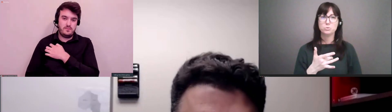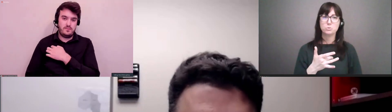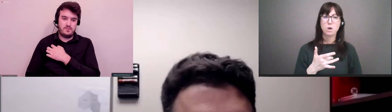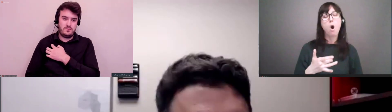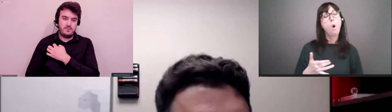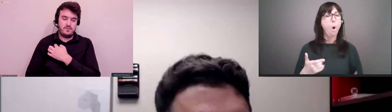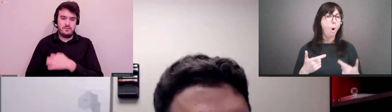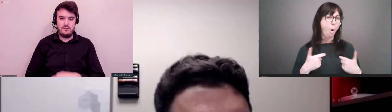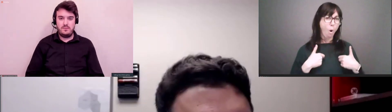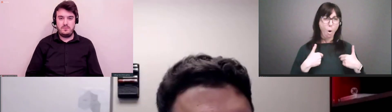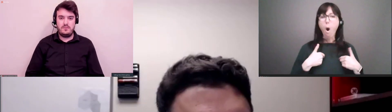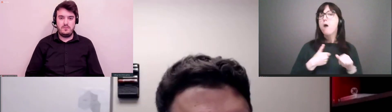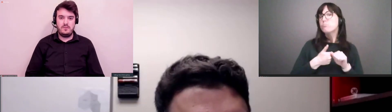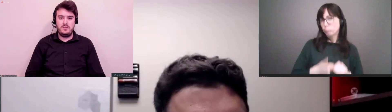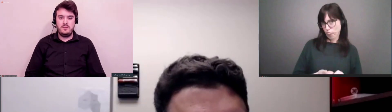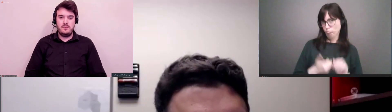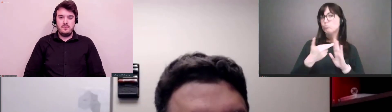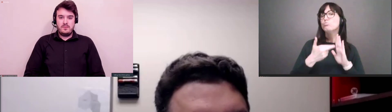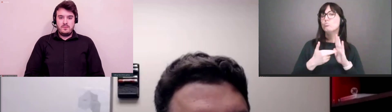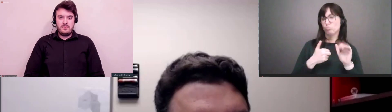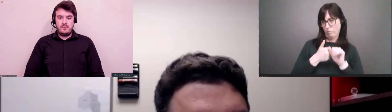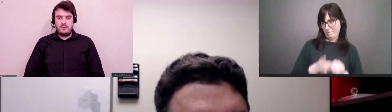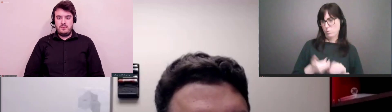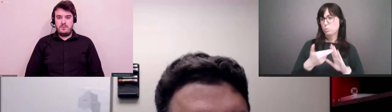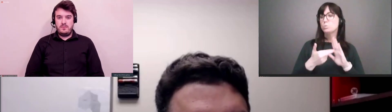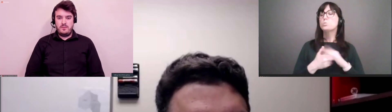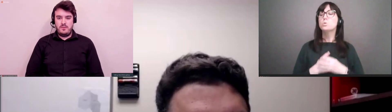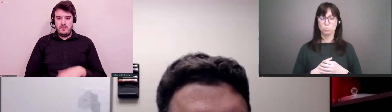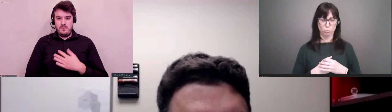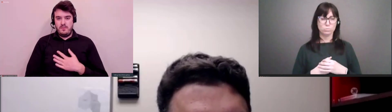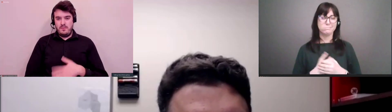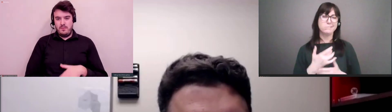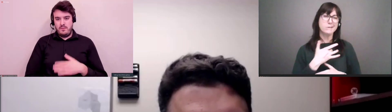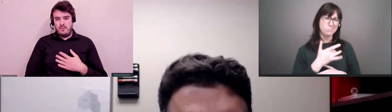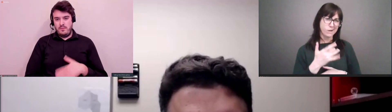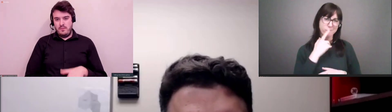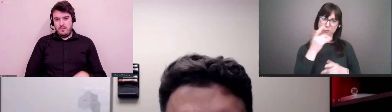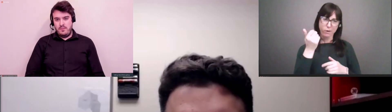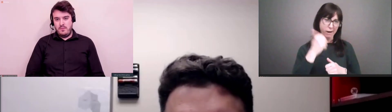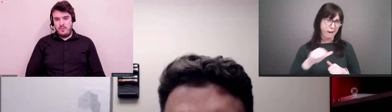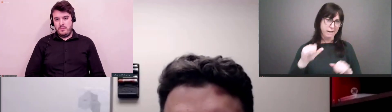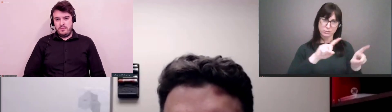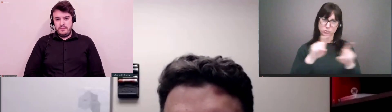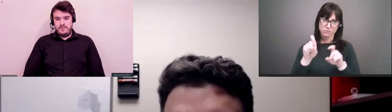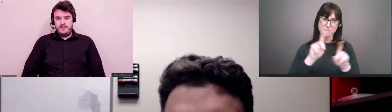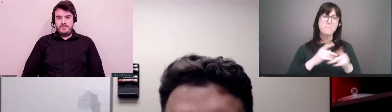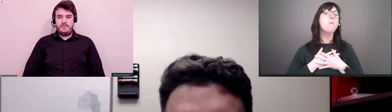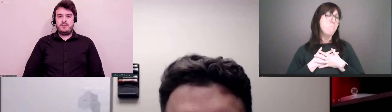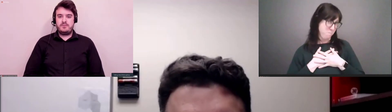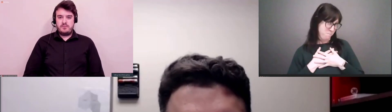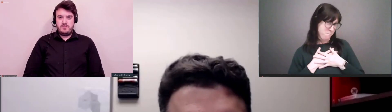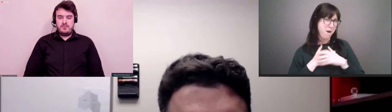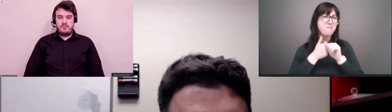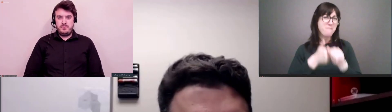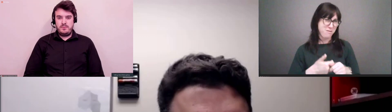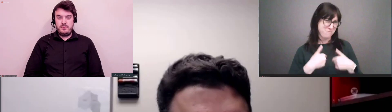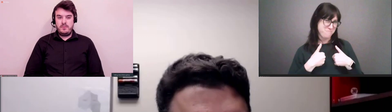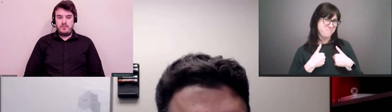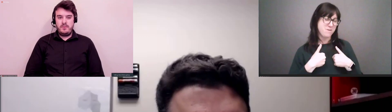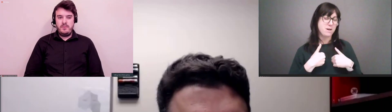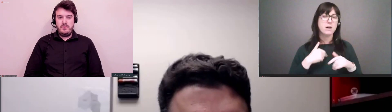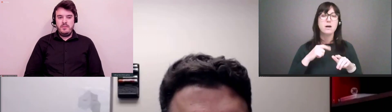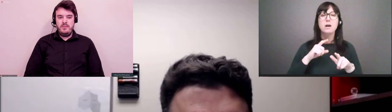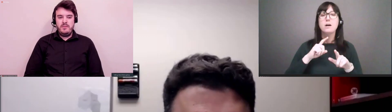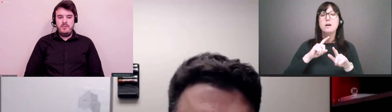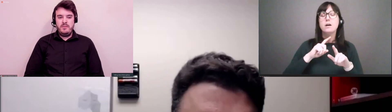best light. And that's normal for any survey, but I think as the initial survey did to